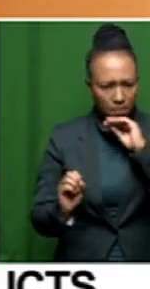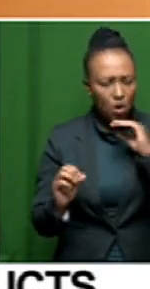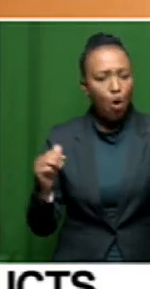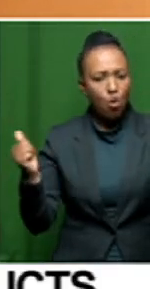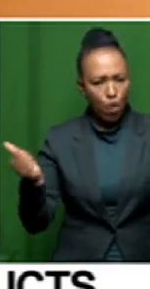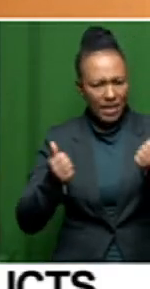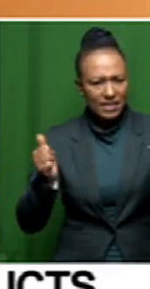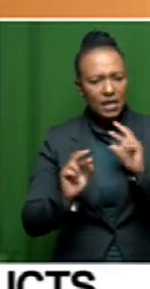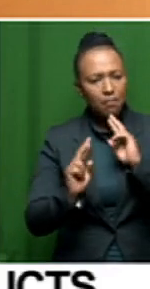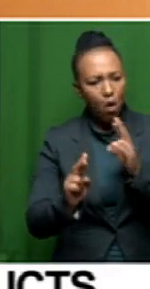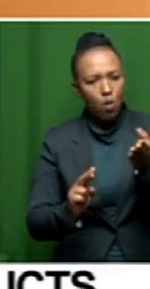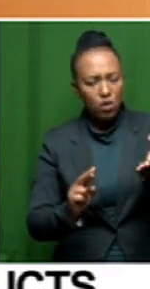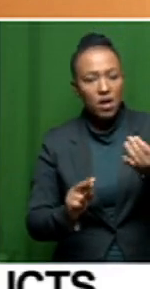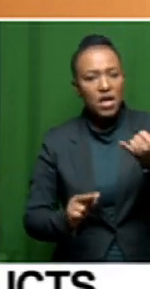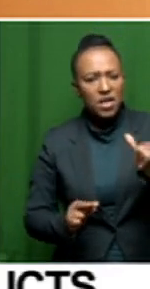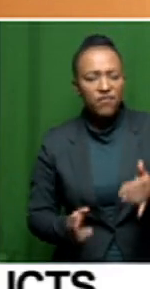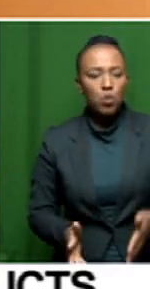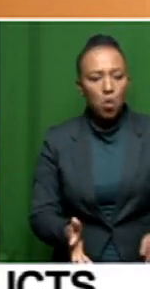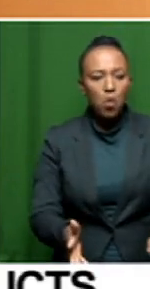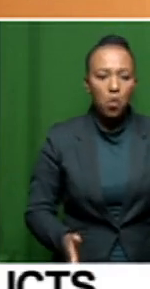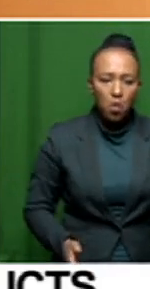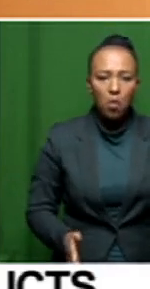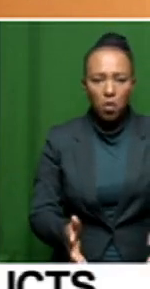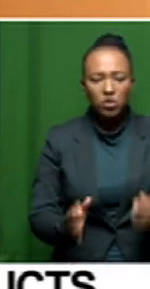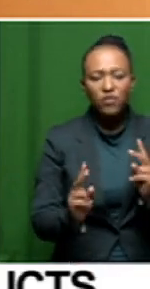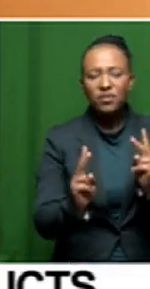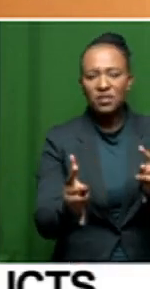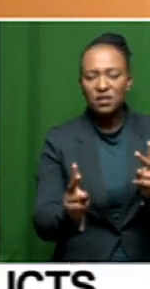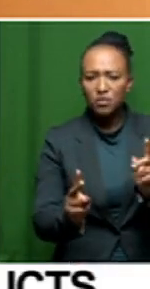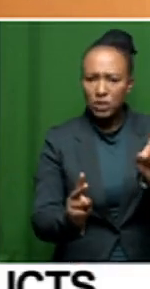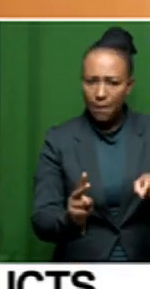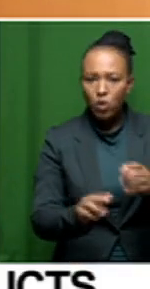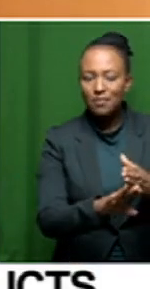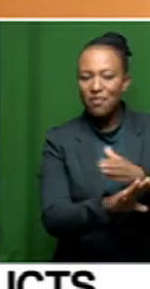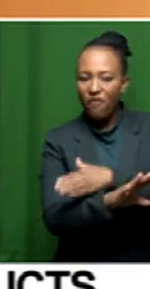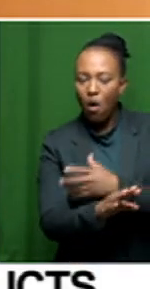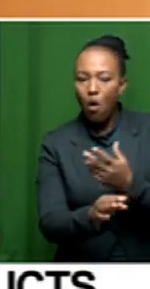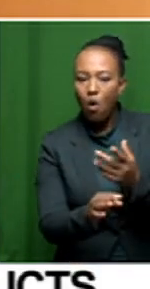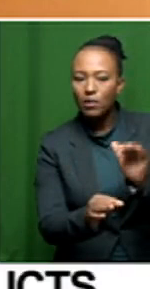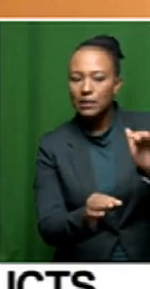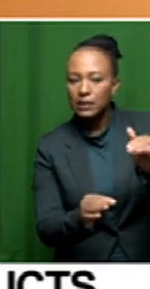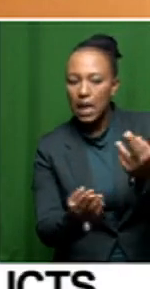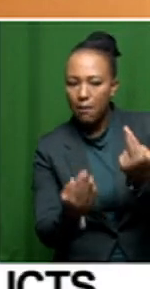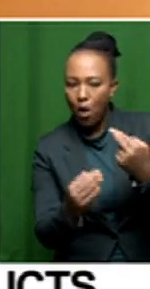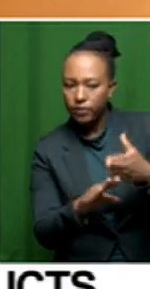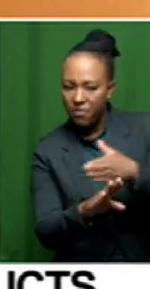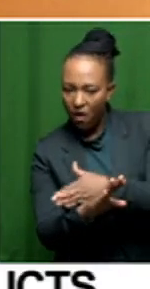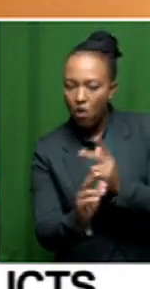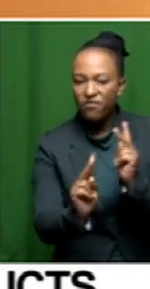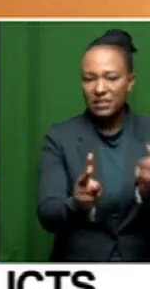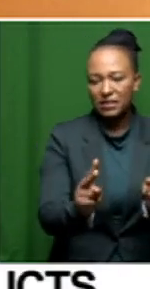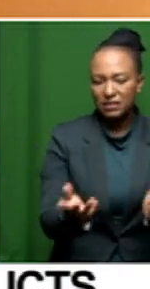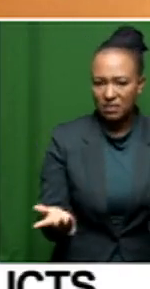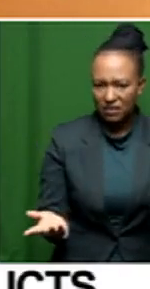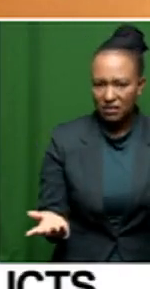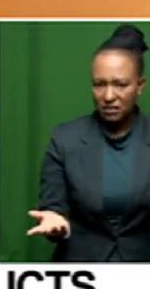been reports. If you needed to go there for an oversight visit, shouldn't you have requested that report prior to your visit? Shouldn't